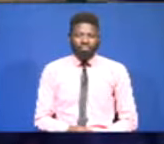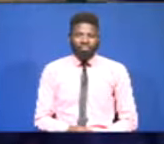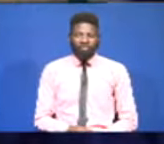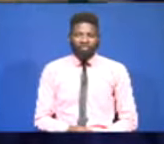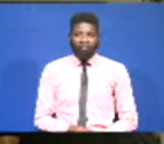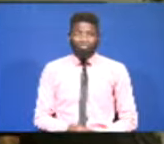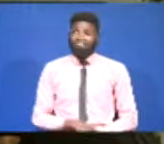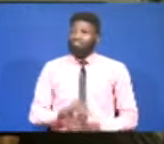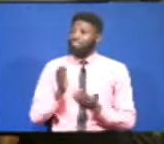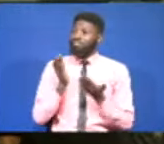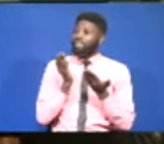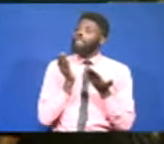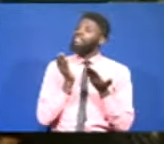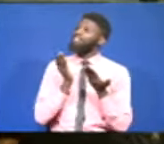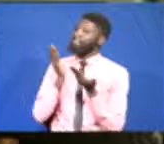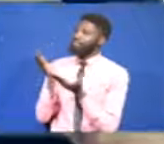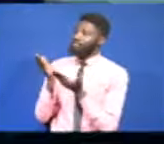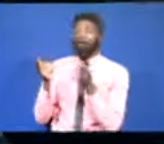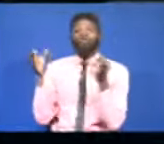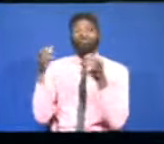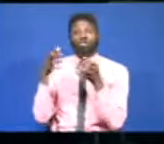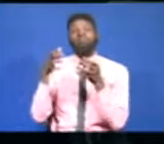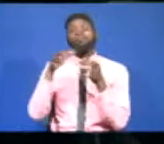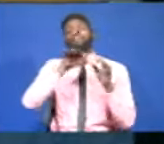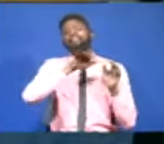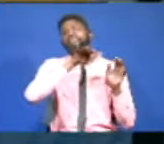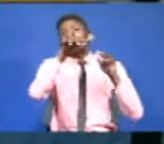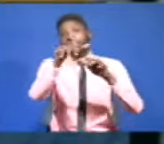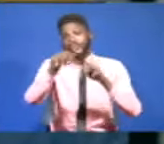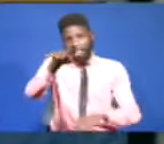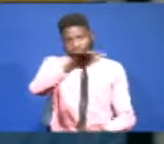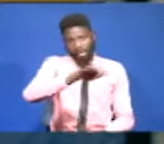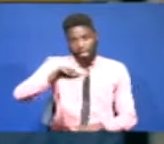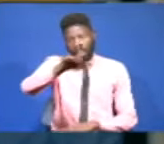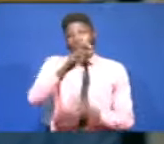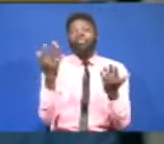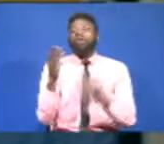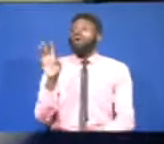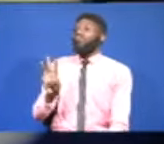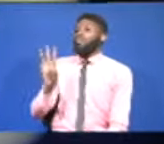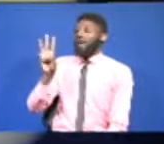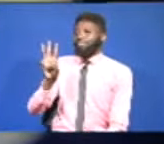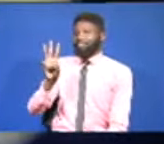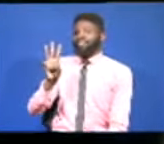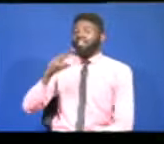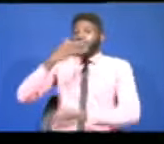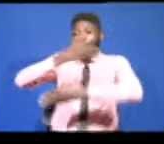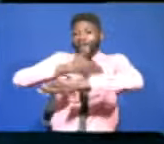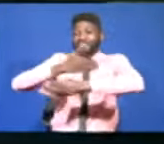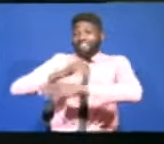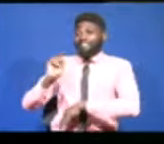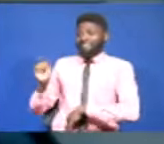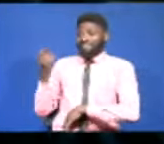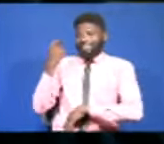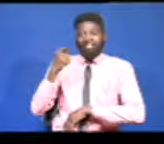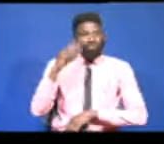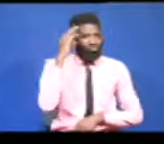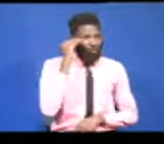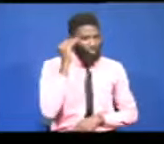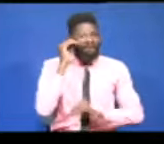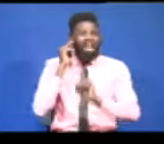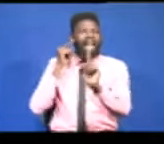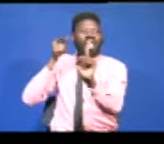This unit is dispatched to the front line in Wajir on the Kenya-Somalia border to deal with the threat posed by the